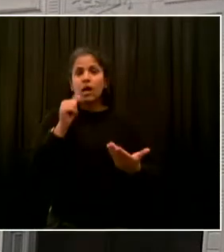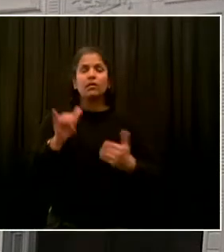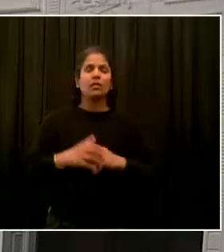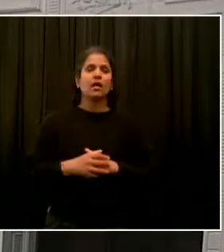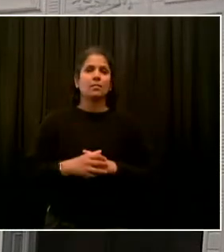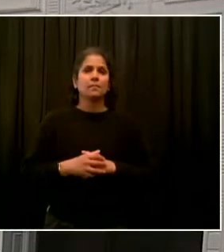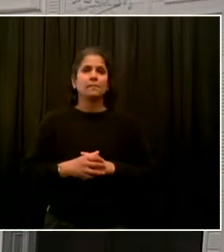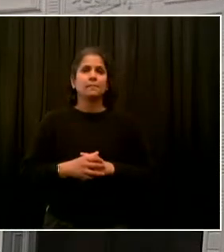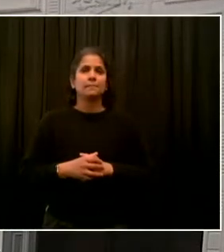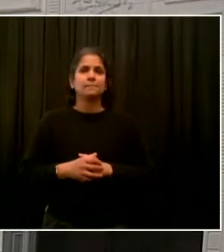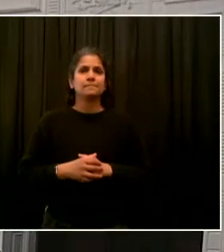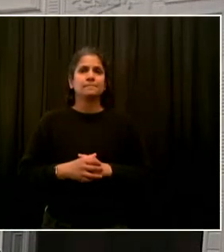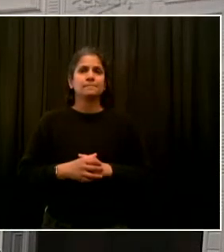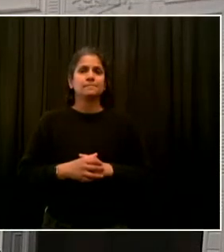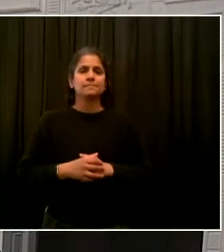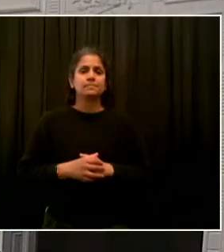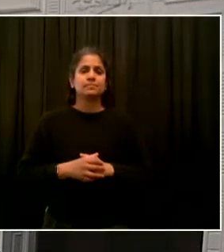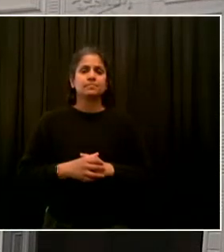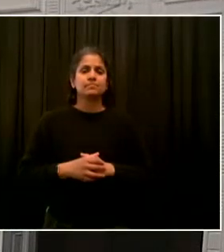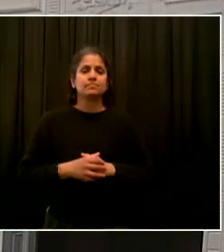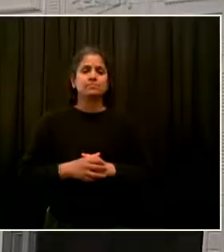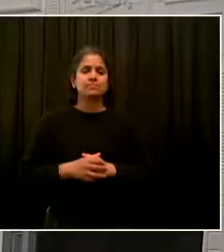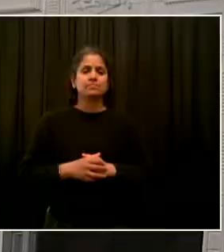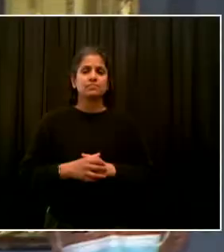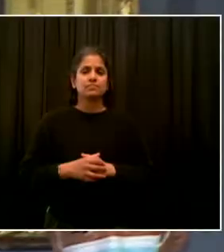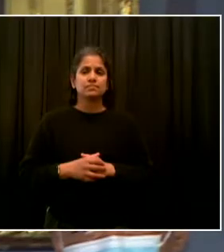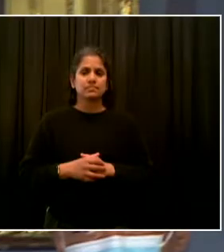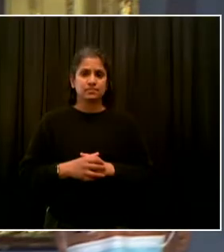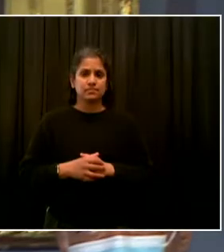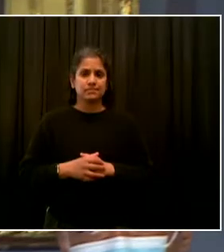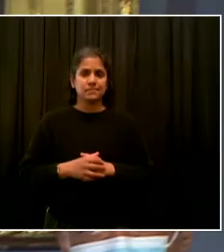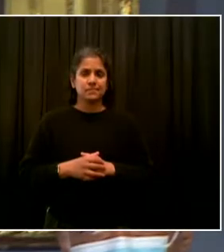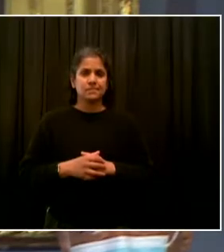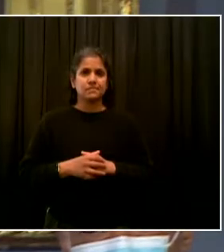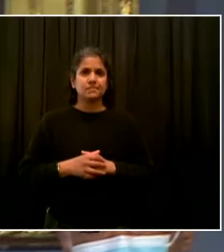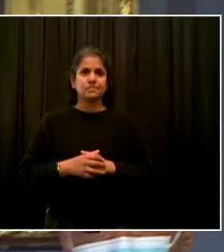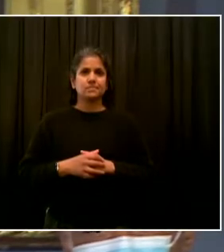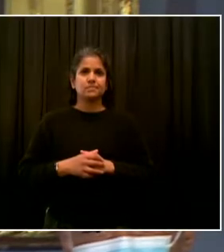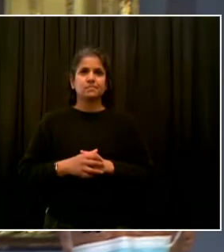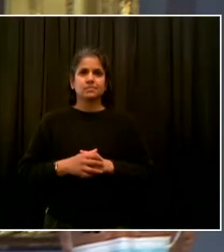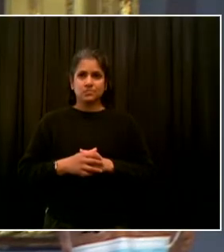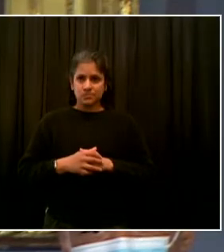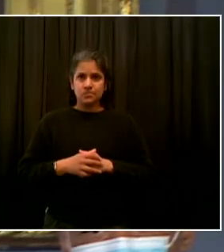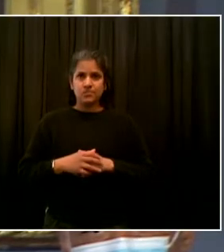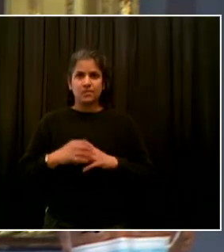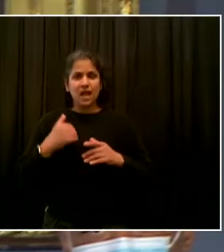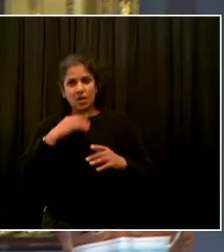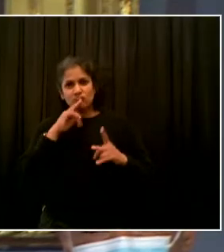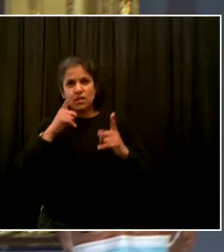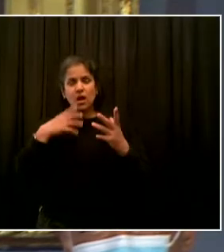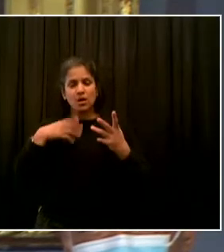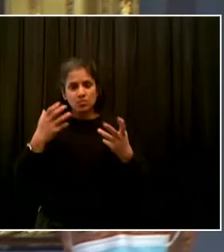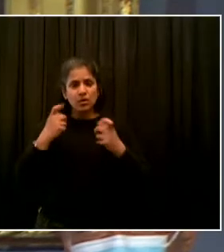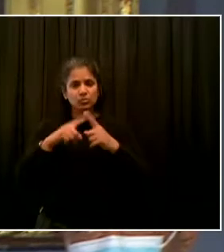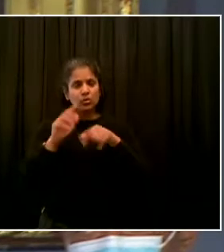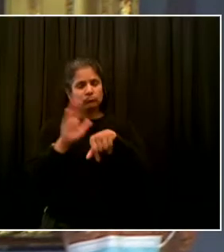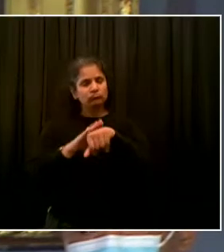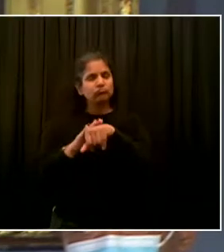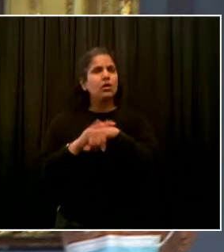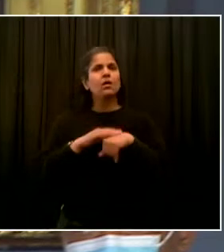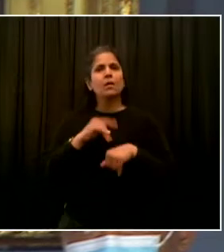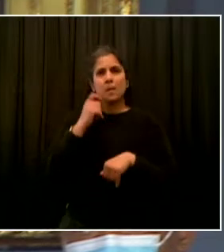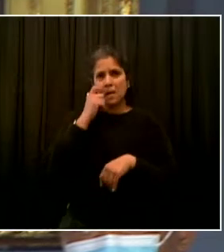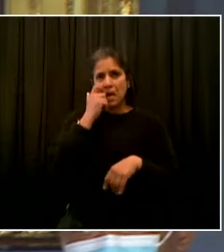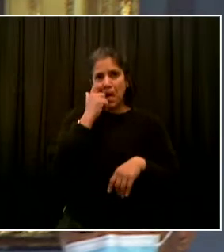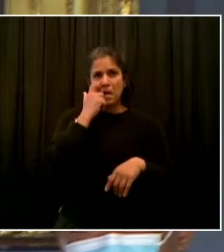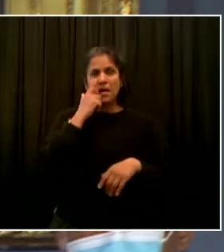get vaccinated, you want to protect them. I want to have an abundance of caution for this population, much as I would for other